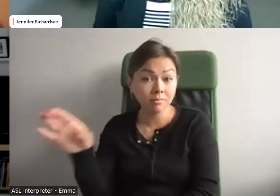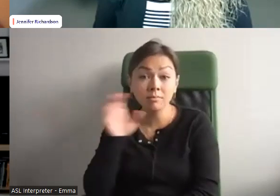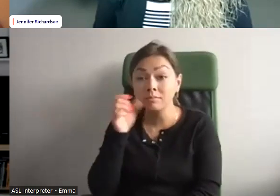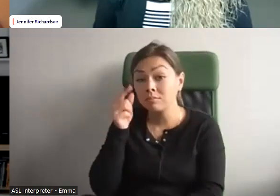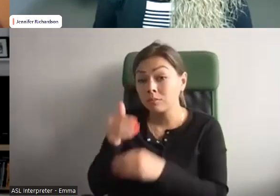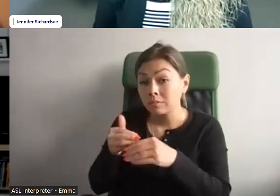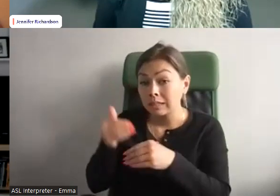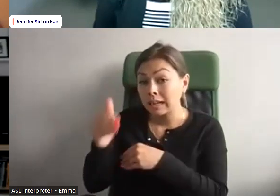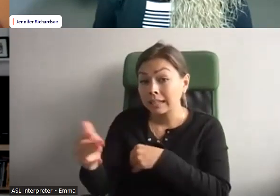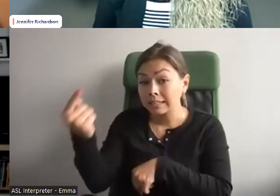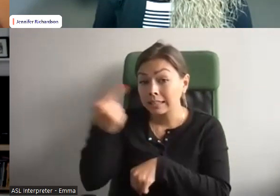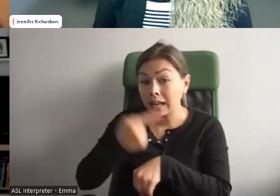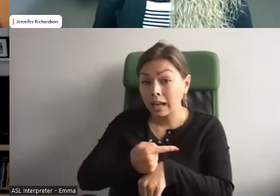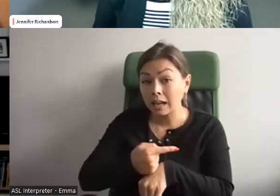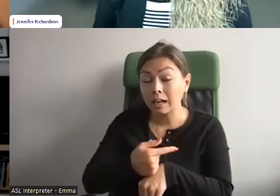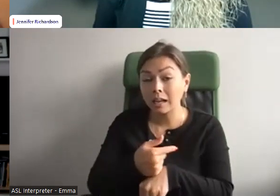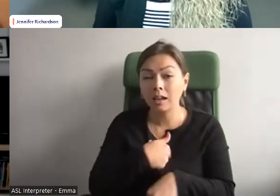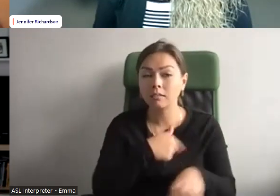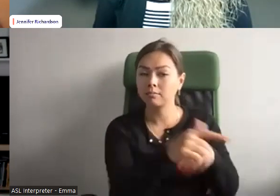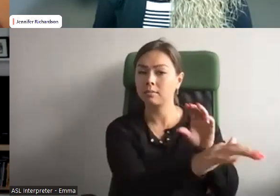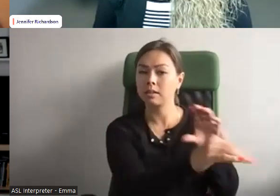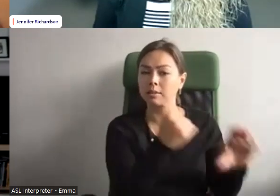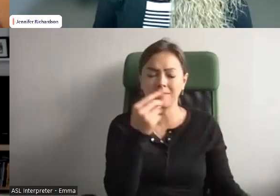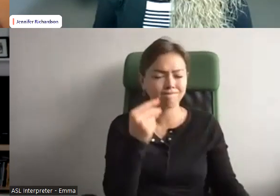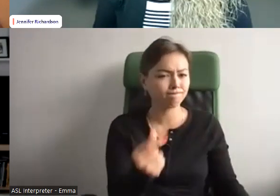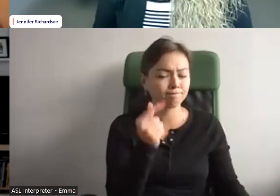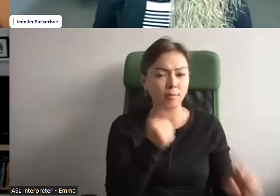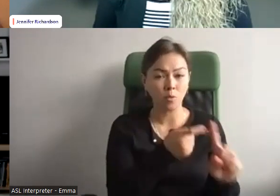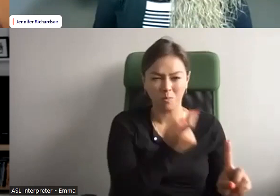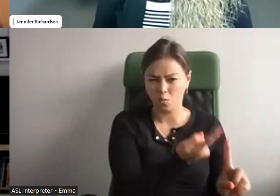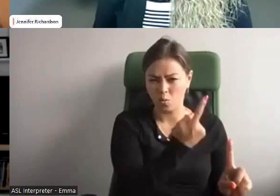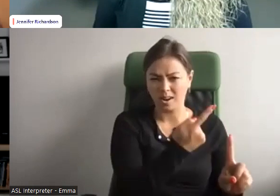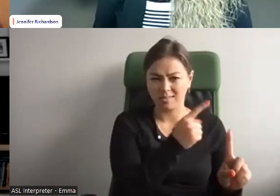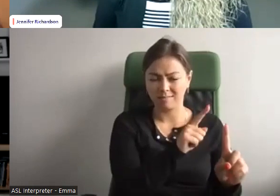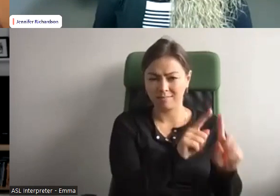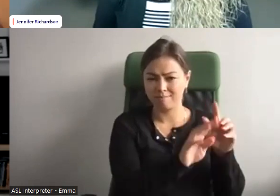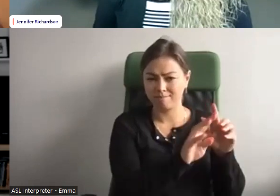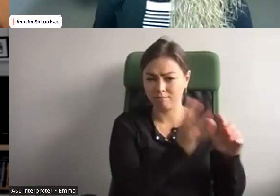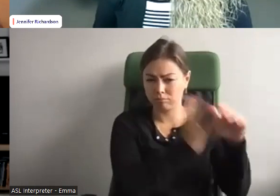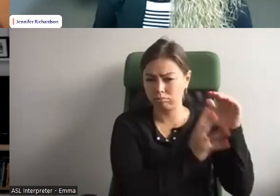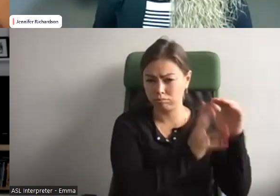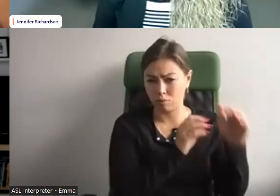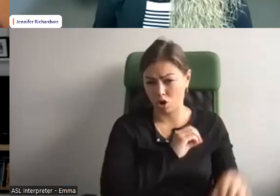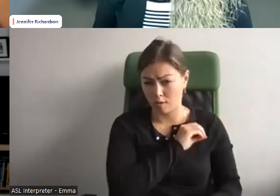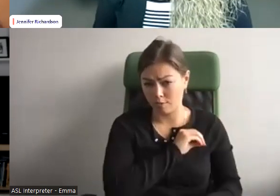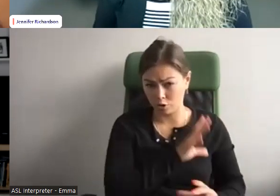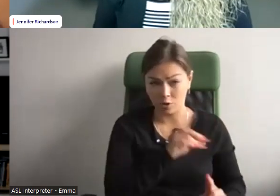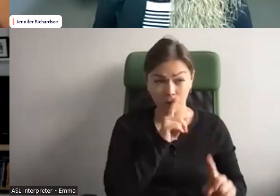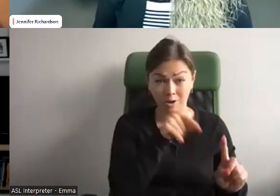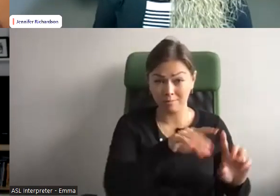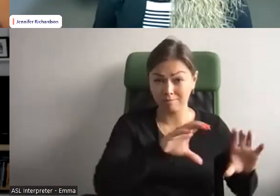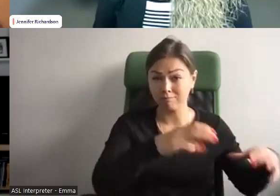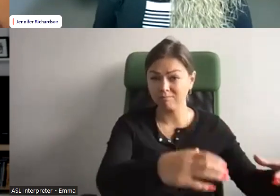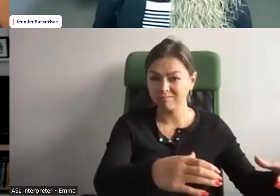next day, I got an email immediately from one of the immigration officers in that chain of